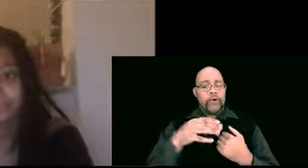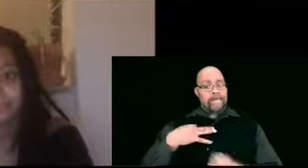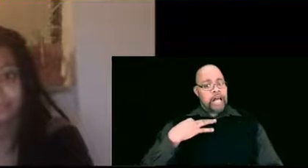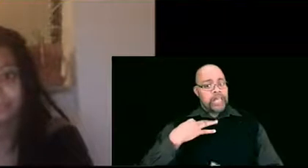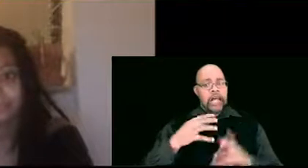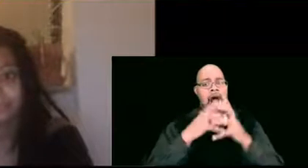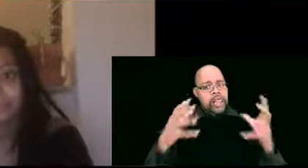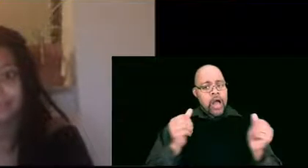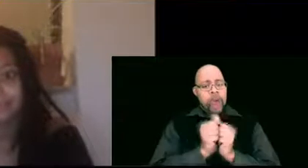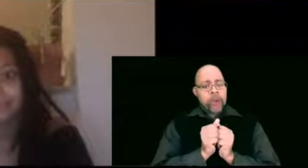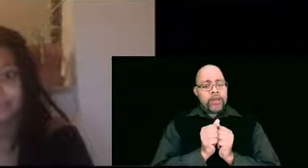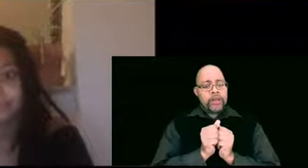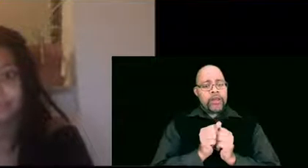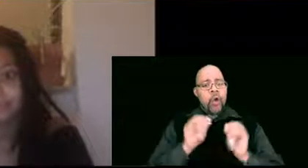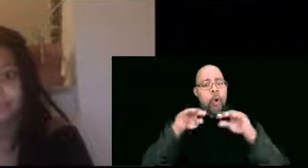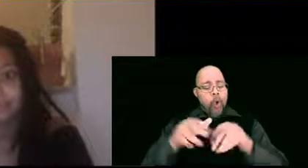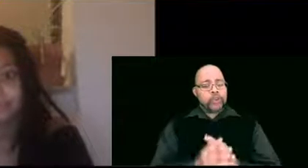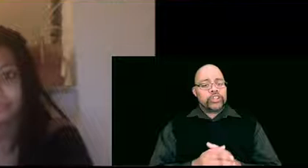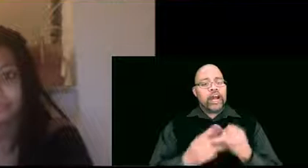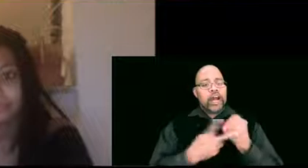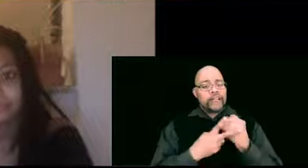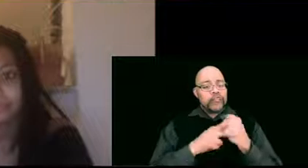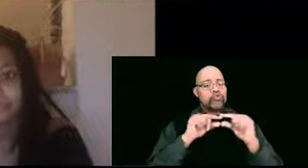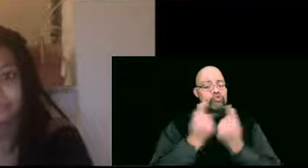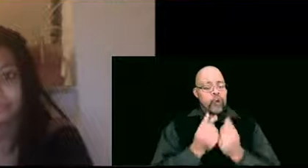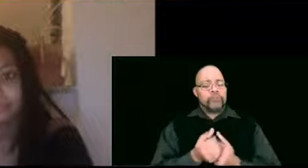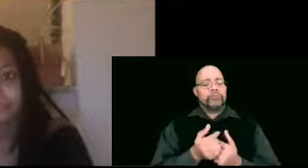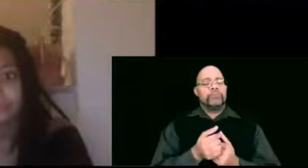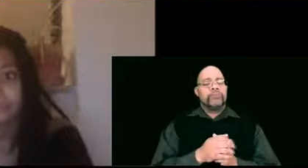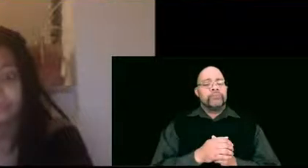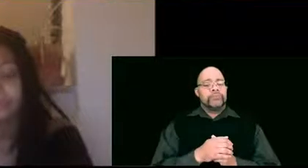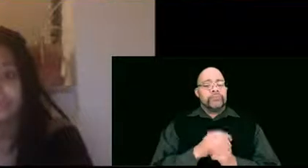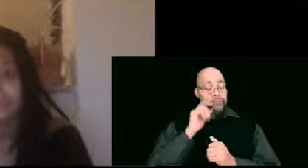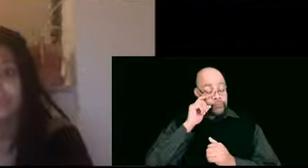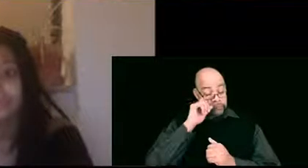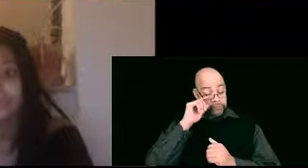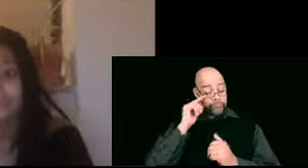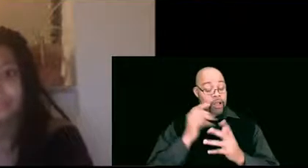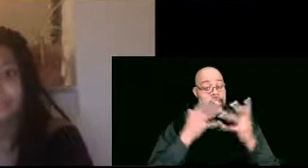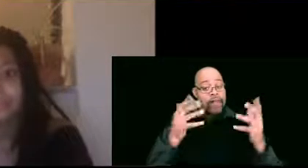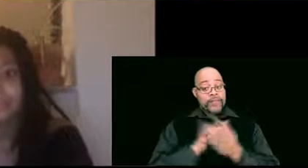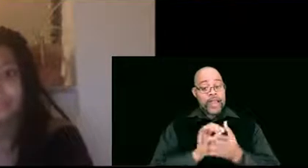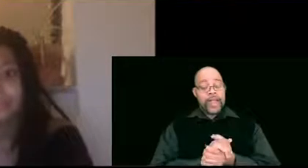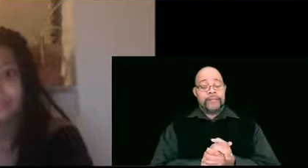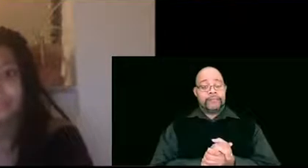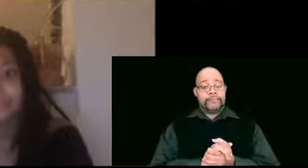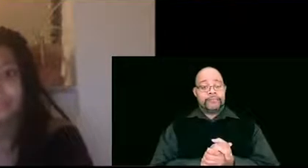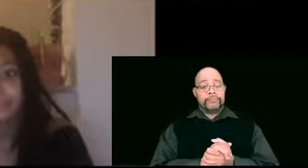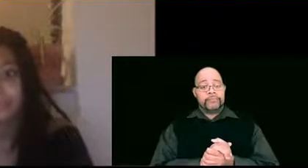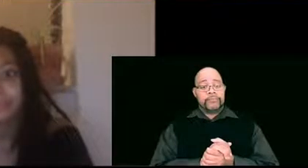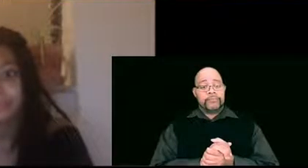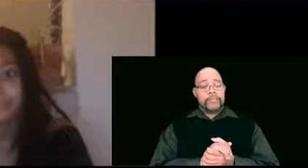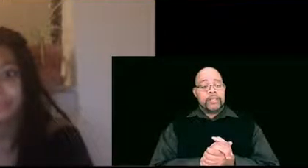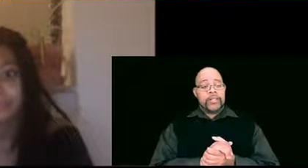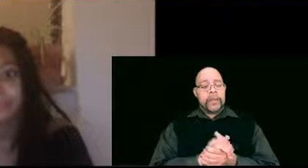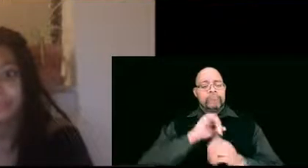you volunteered quite a bit with, ocean conservation groups and things like that. A lot of which